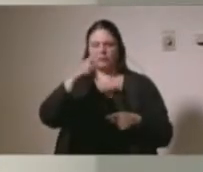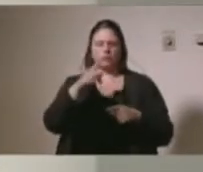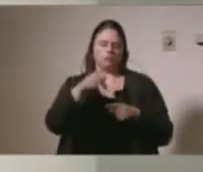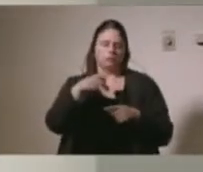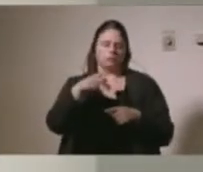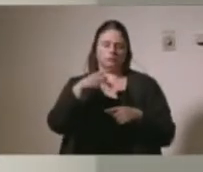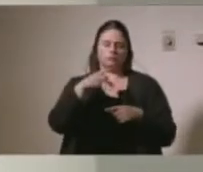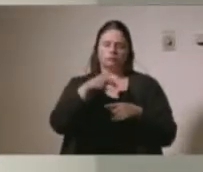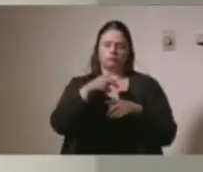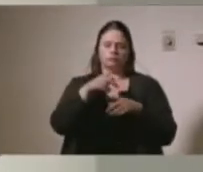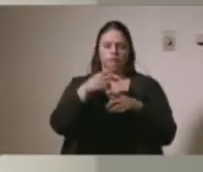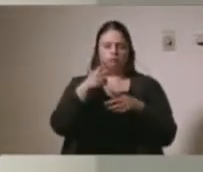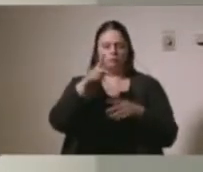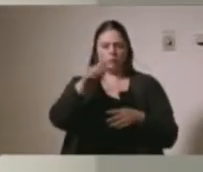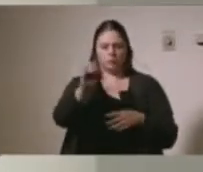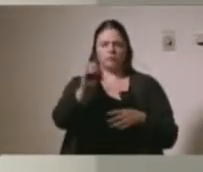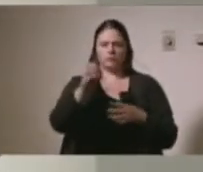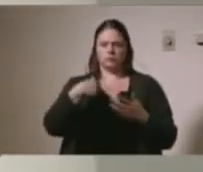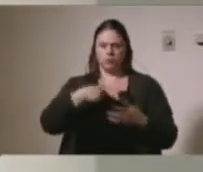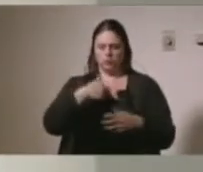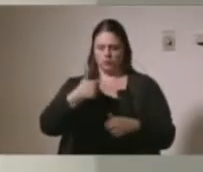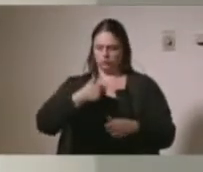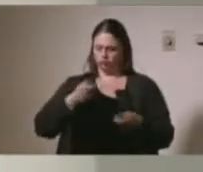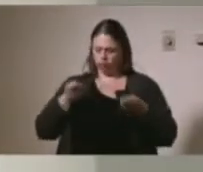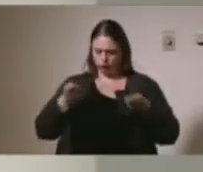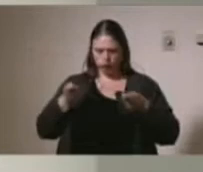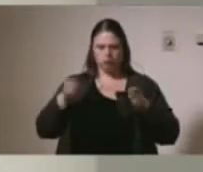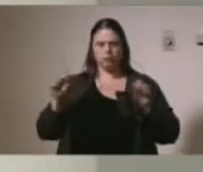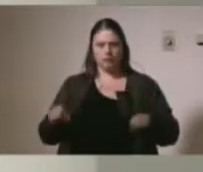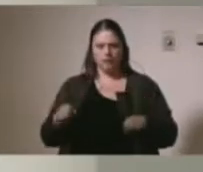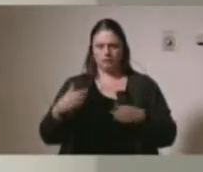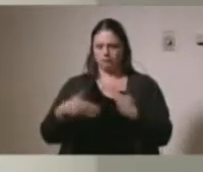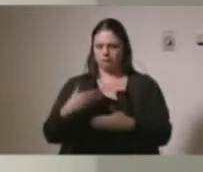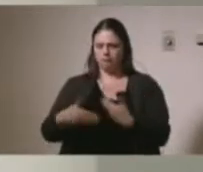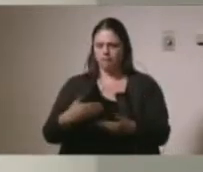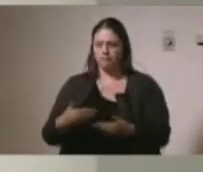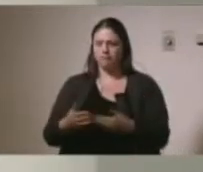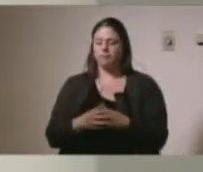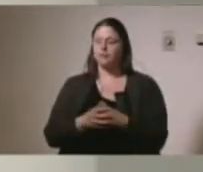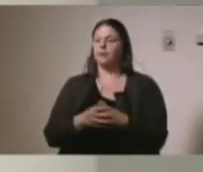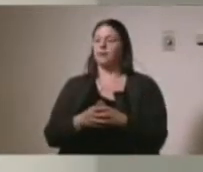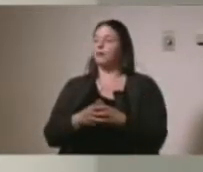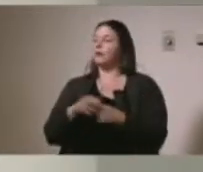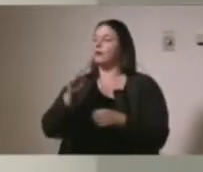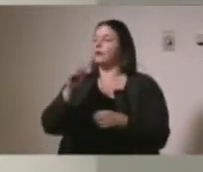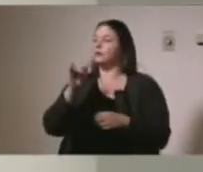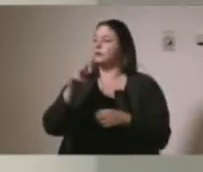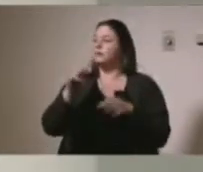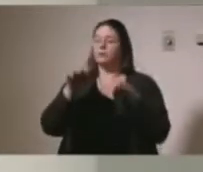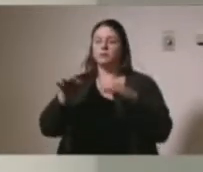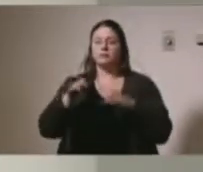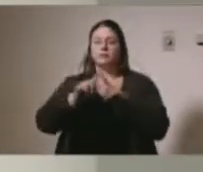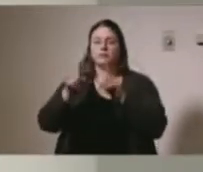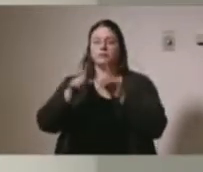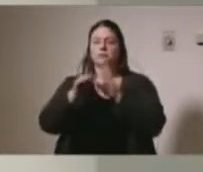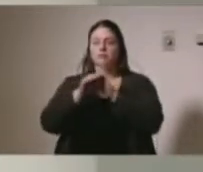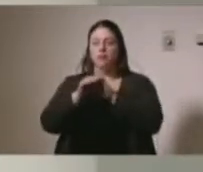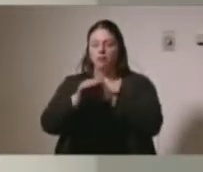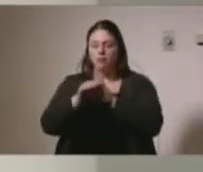to be self-sufficient. After that, we looked at the different models. For instance,